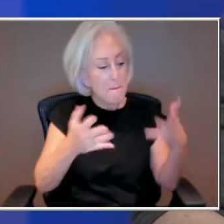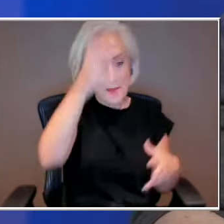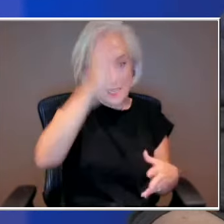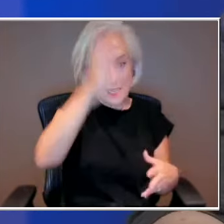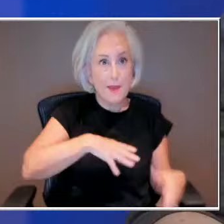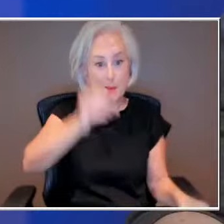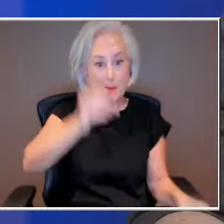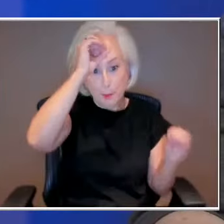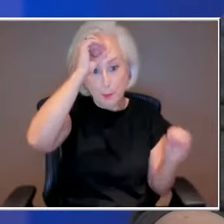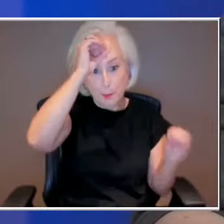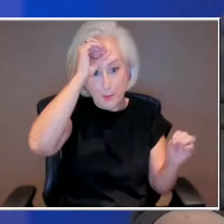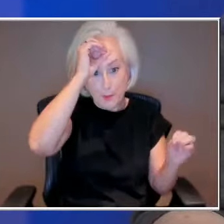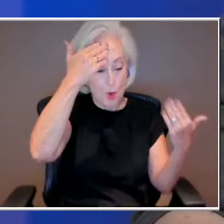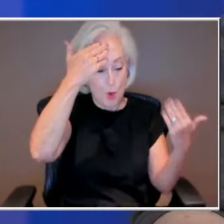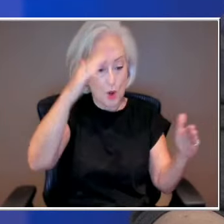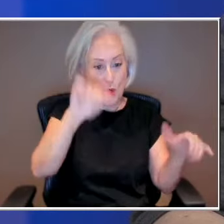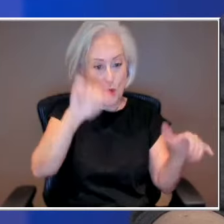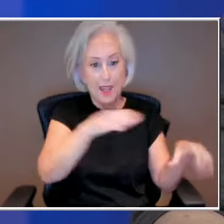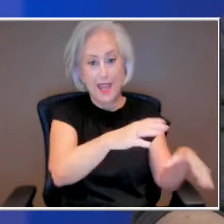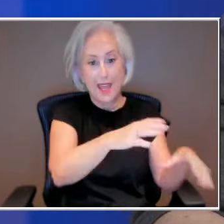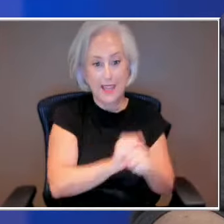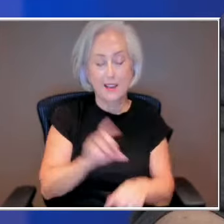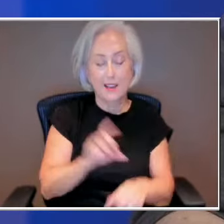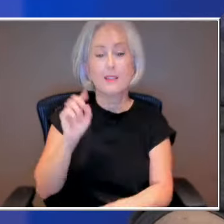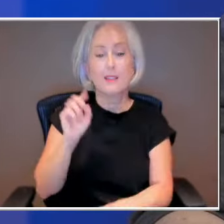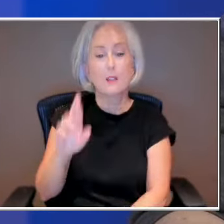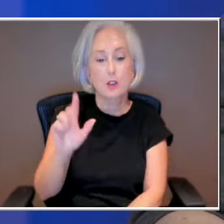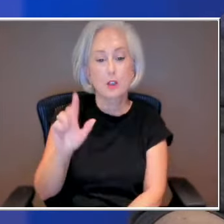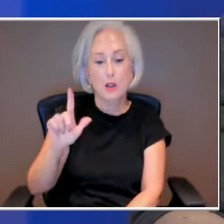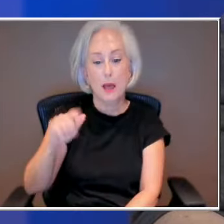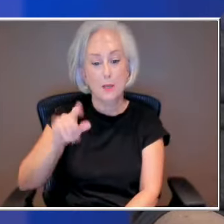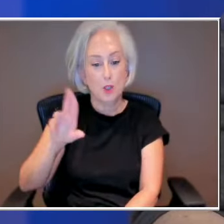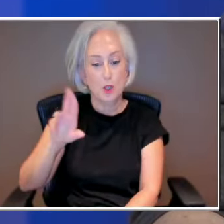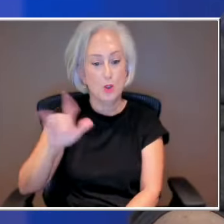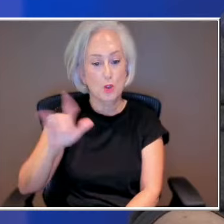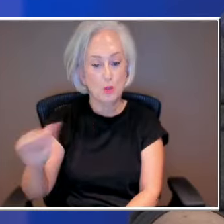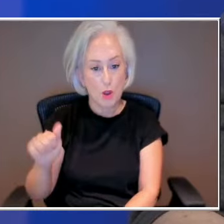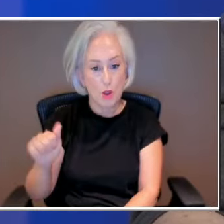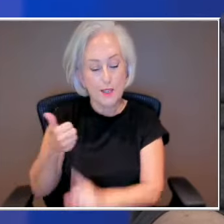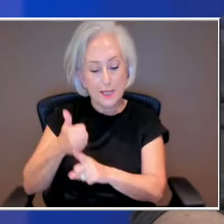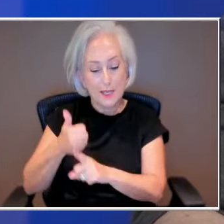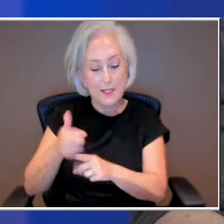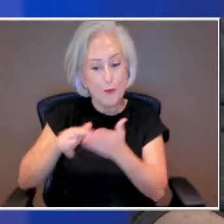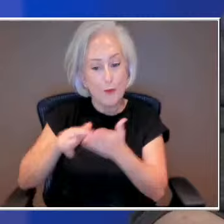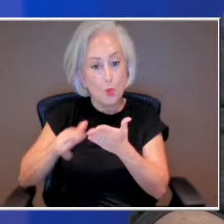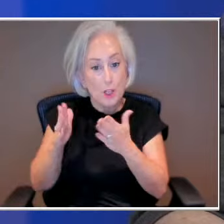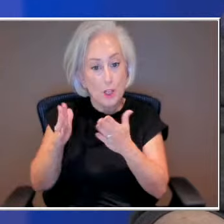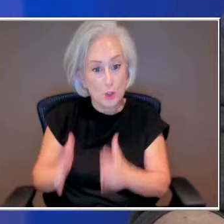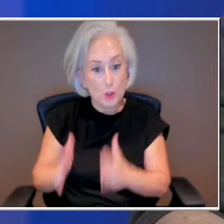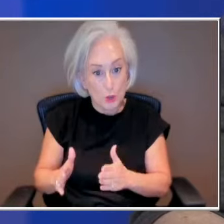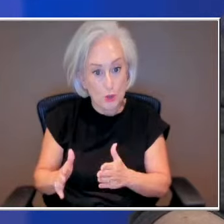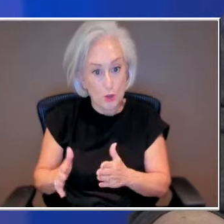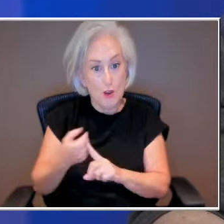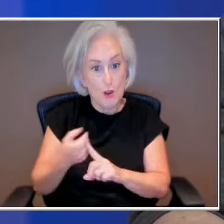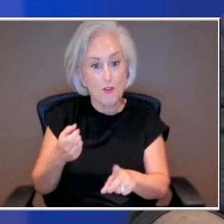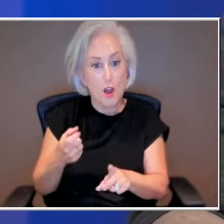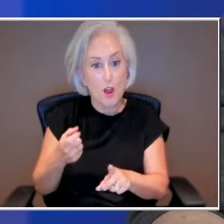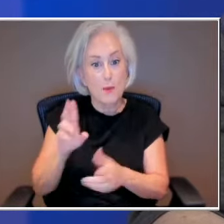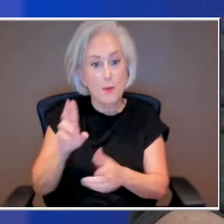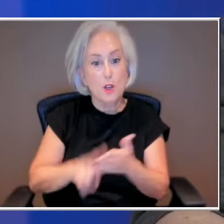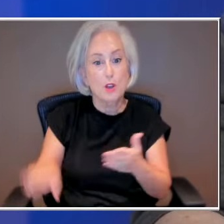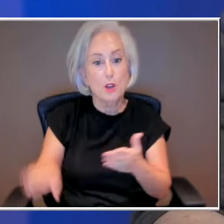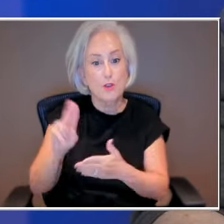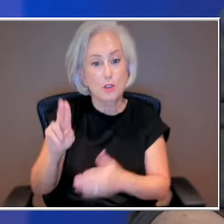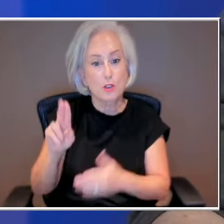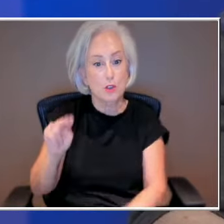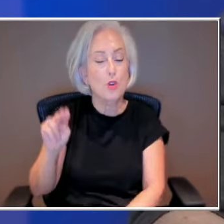Dr. Lopa Desroy, who's one of the amazing researchers in University of North Carolina, Chapel